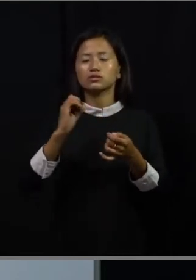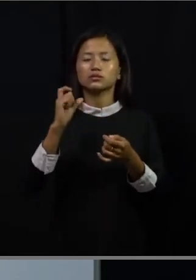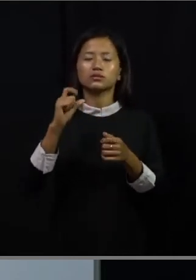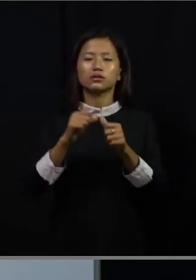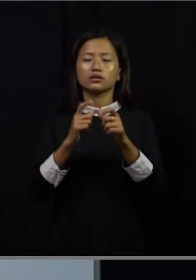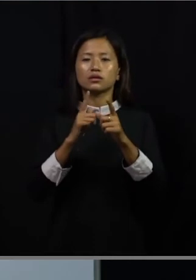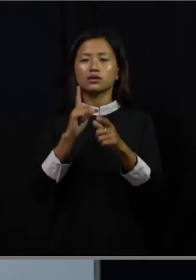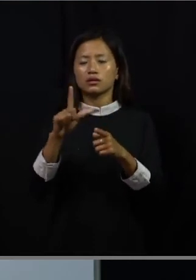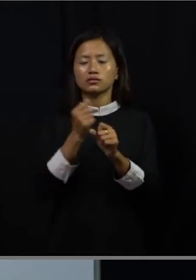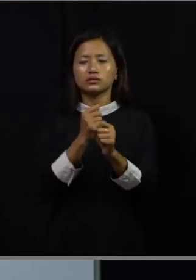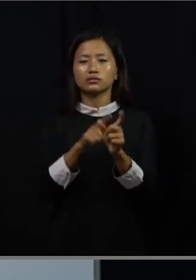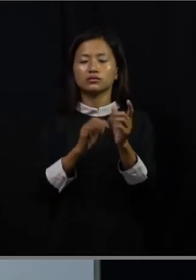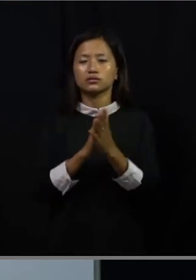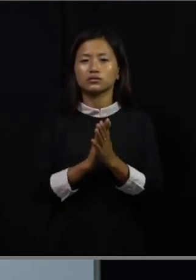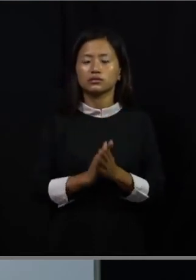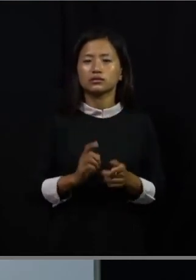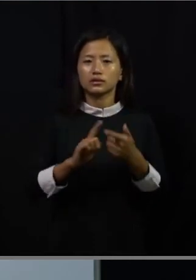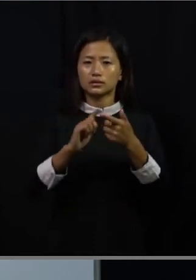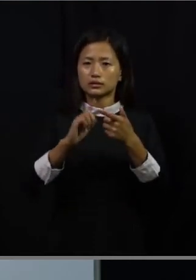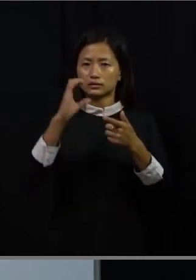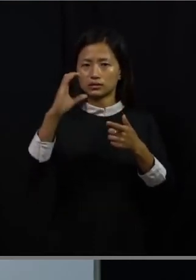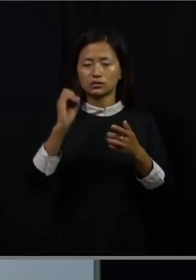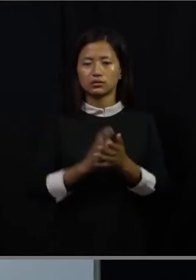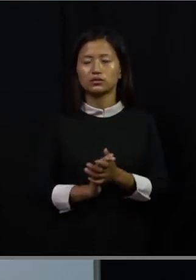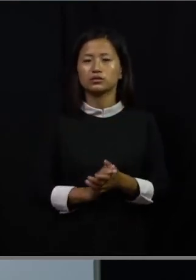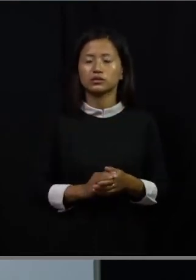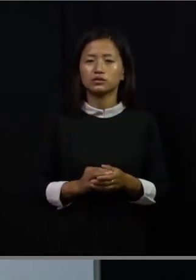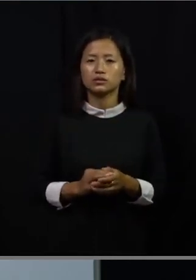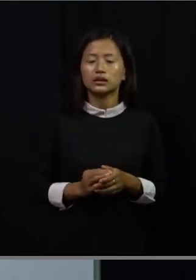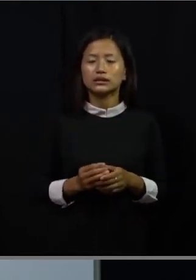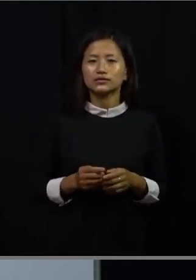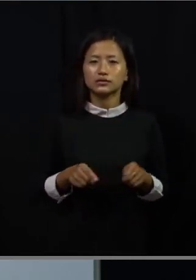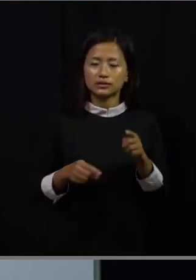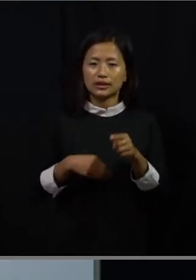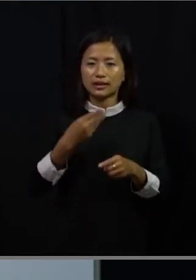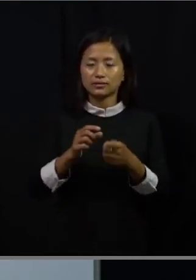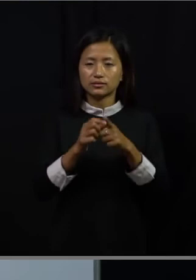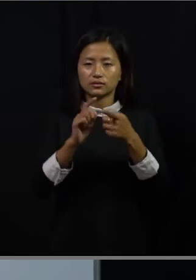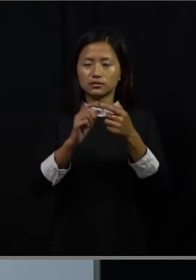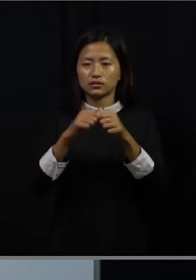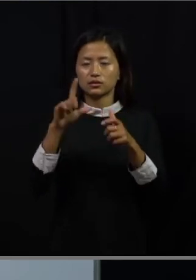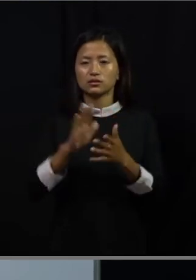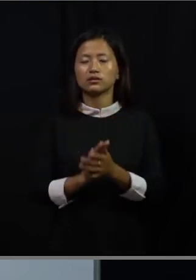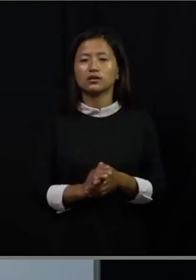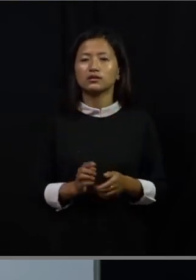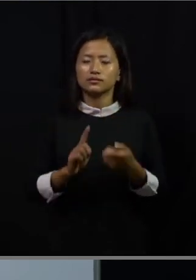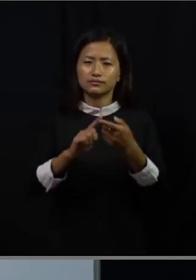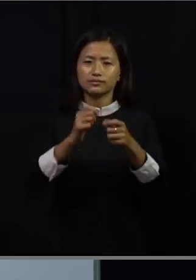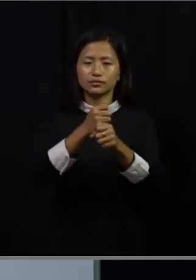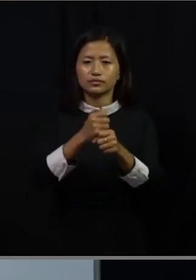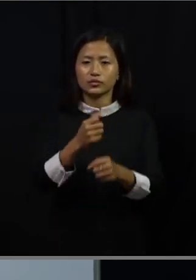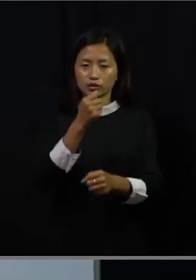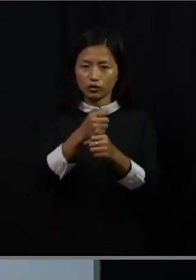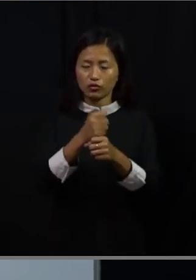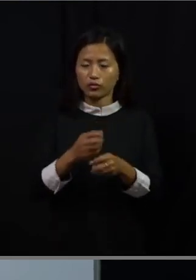life. Also, economics deals with the social dimensions of the society. For example, we talk about